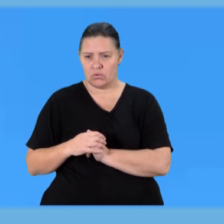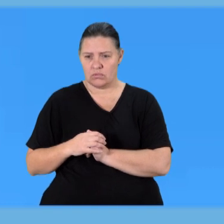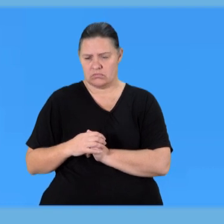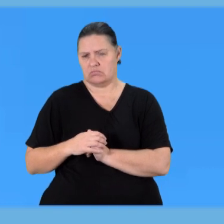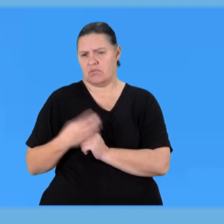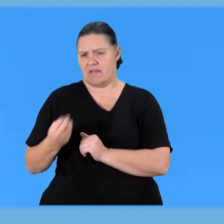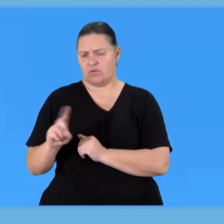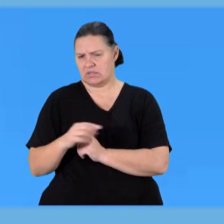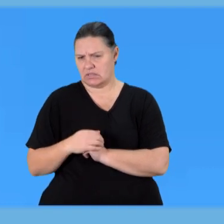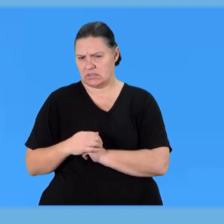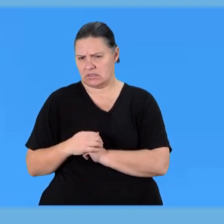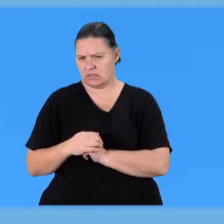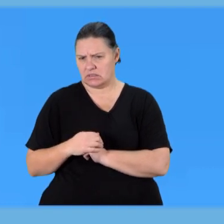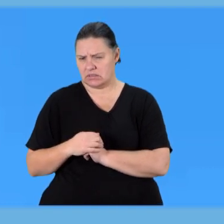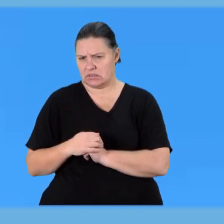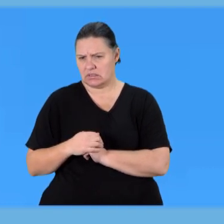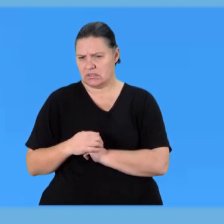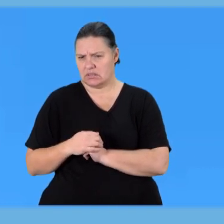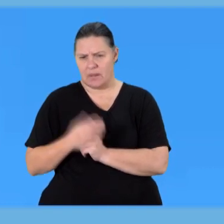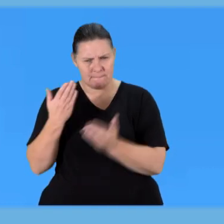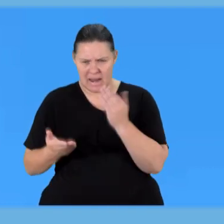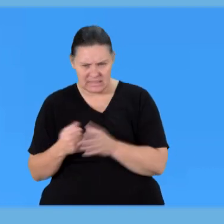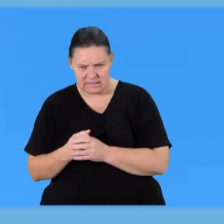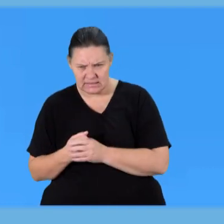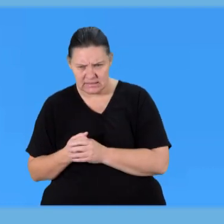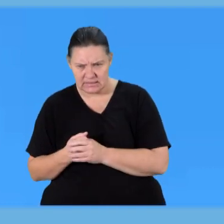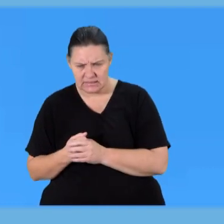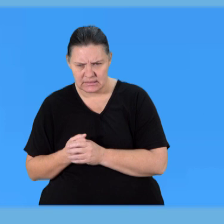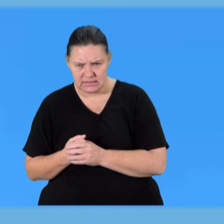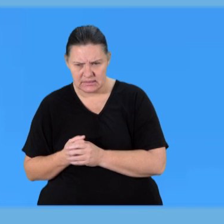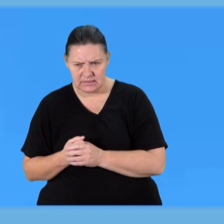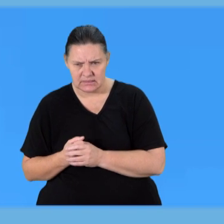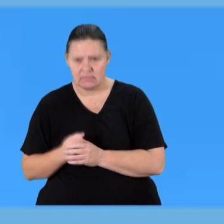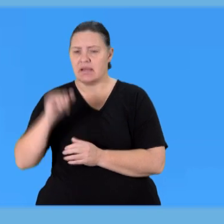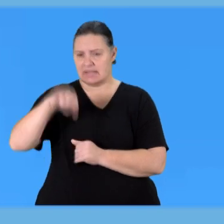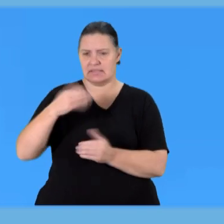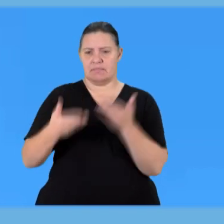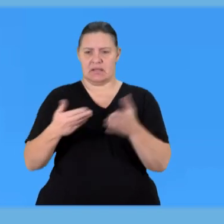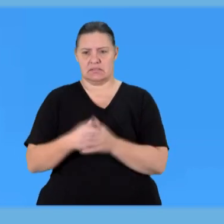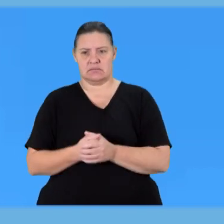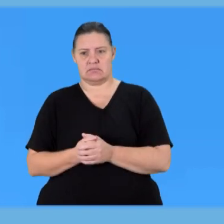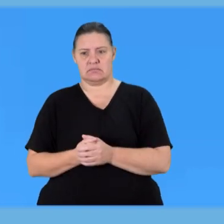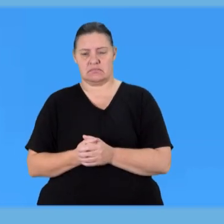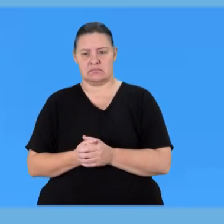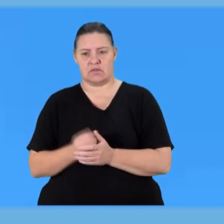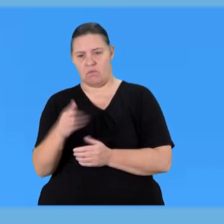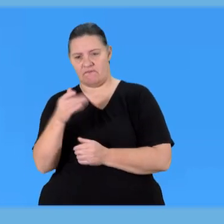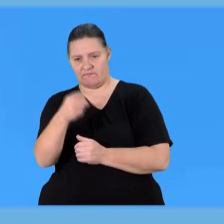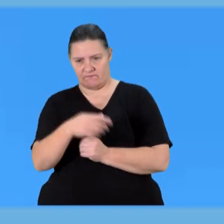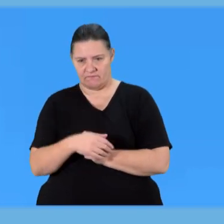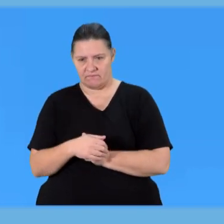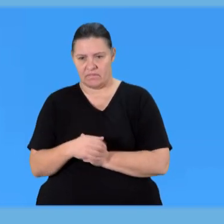what do we then have as our chemical equation? Is it balanced? Yes, it is balanced. So we need to just remove